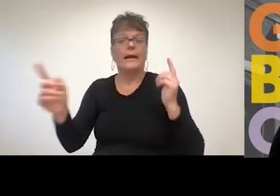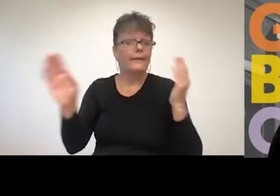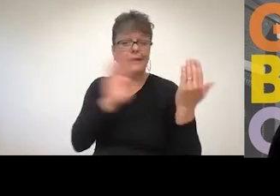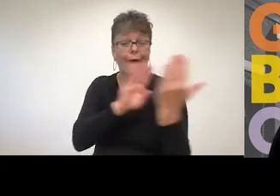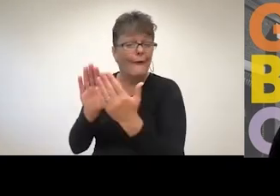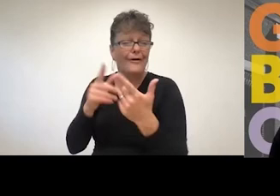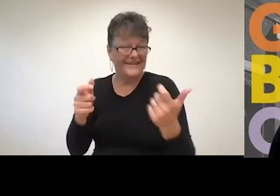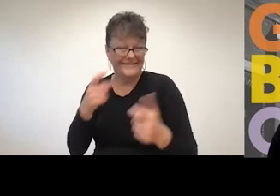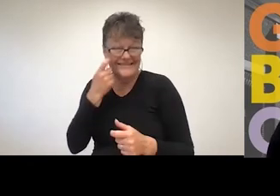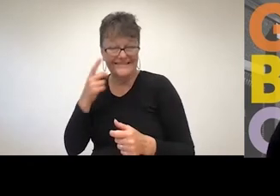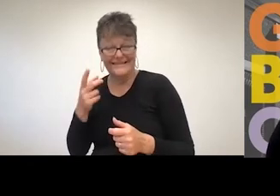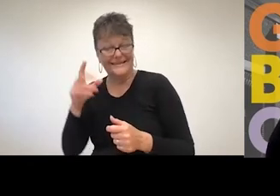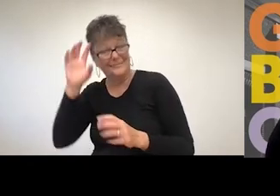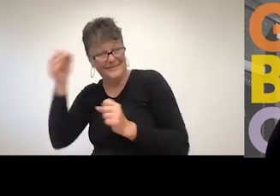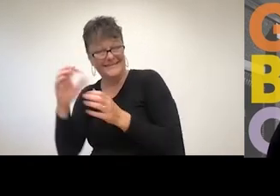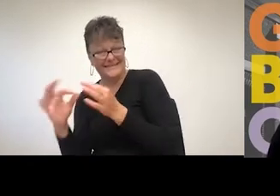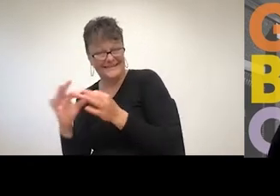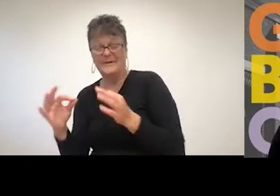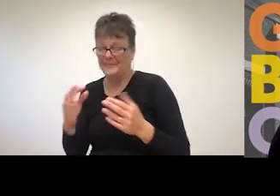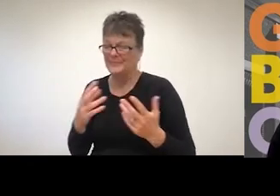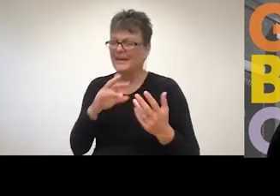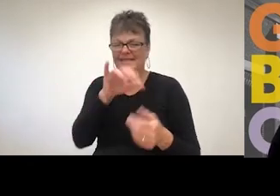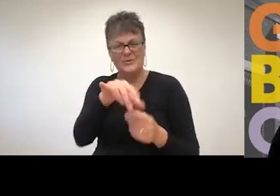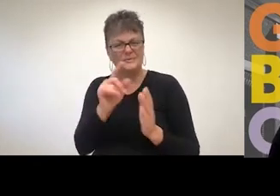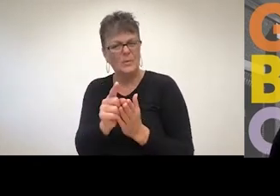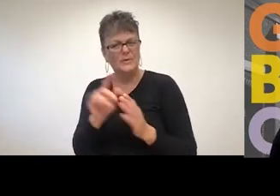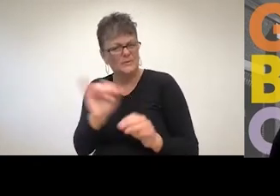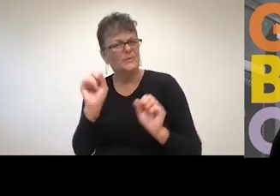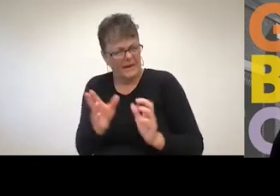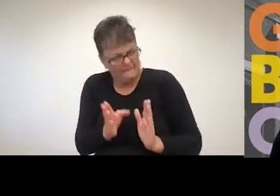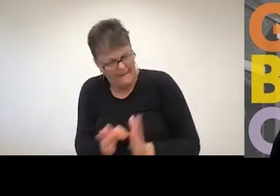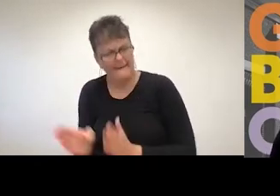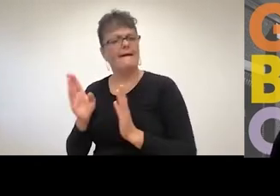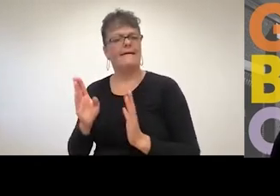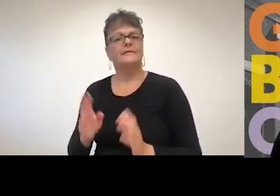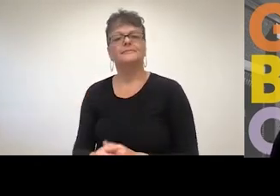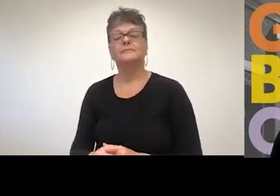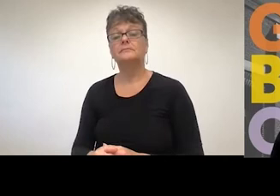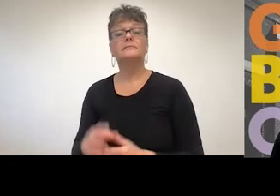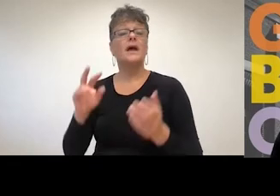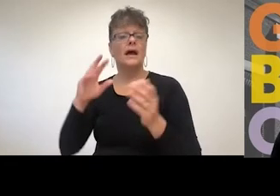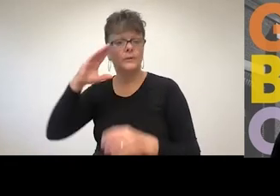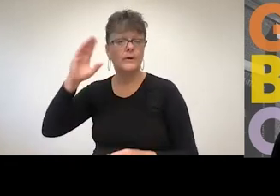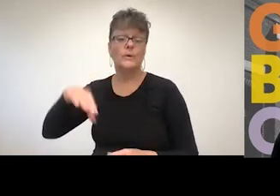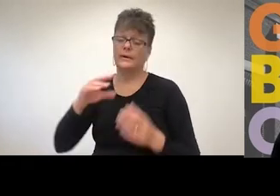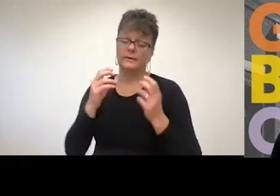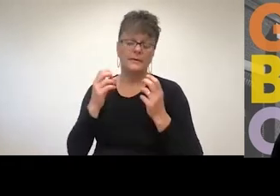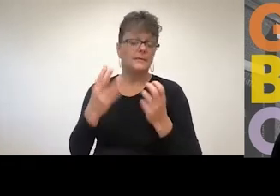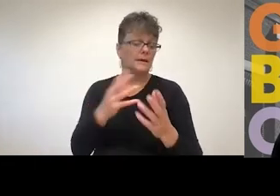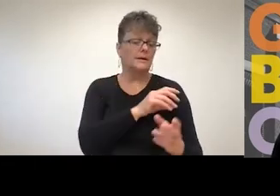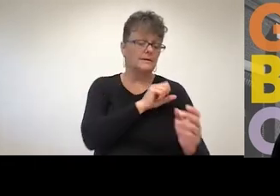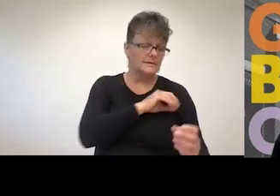previously. And this might actually be even more critical knowing that some of our colleagues and students will continue to learn and work in the digital environment this